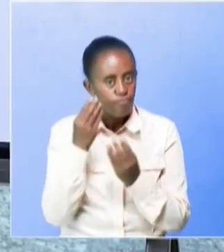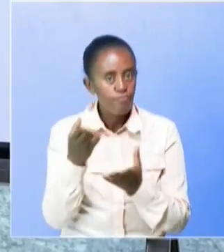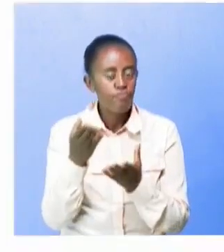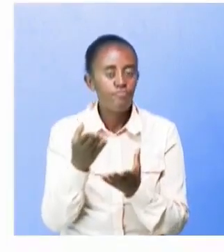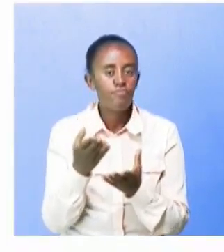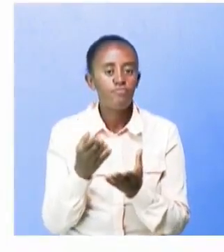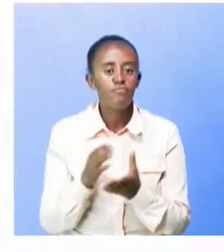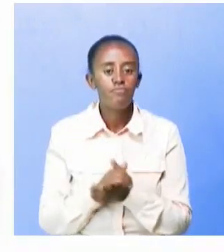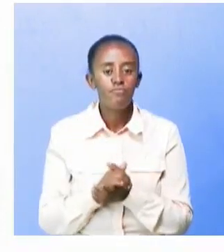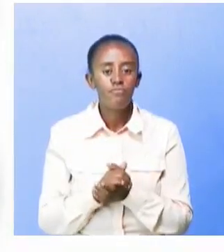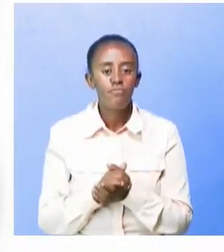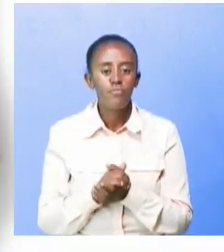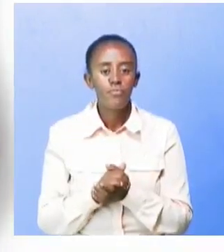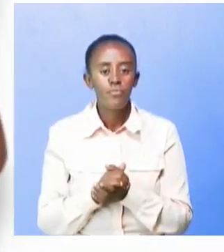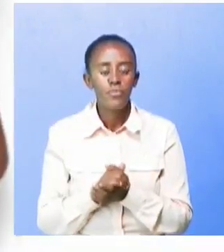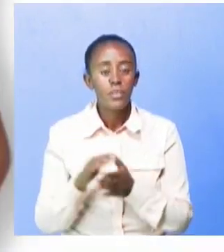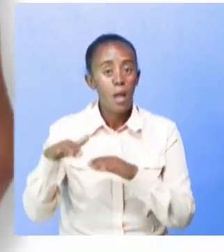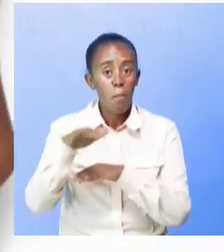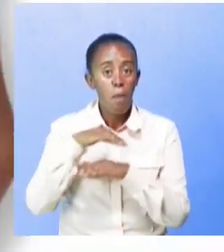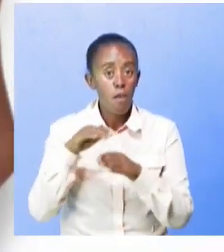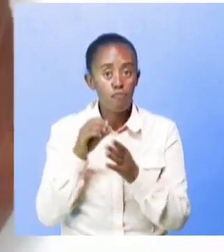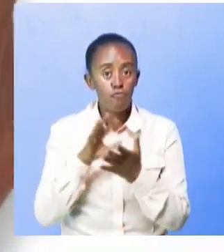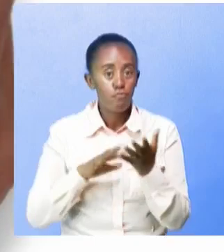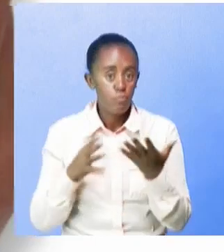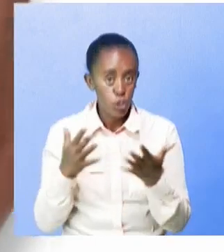So, the above mentioned,